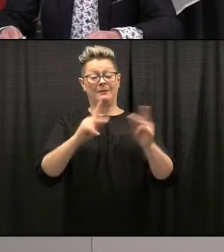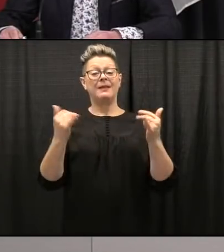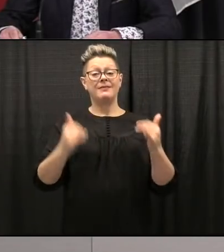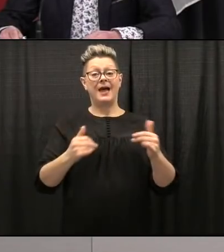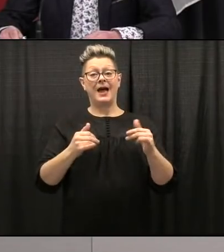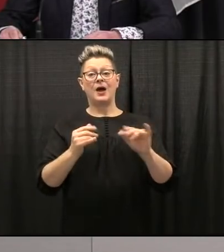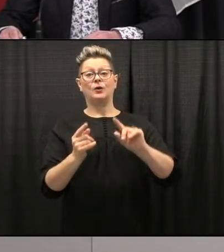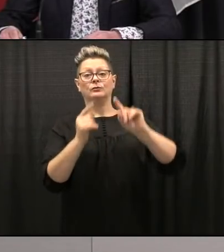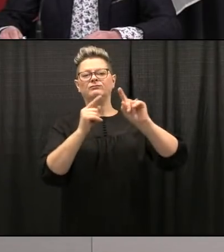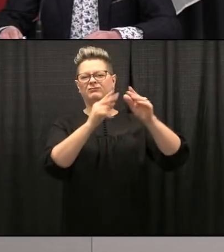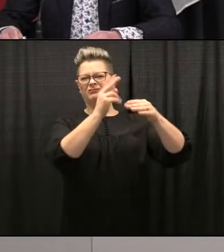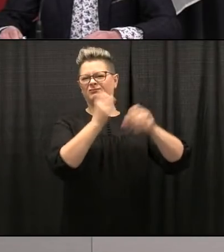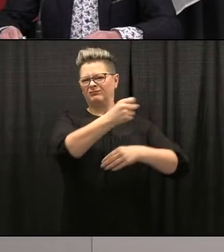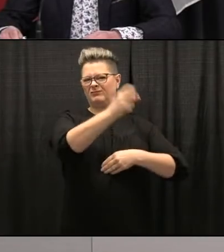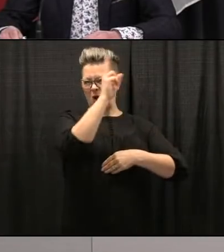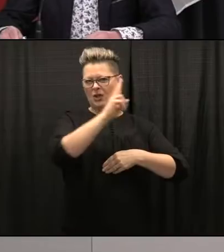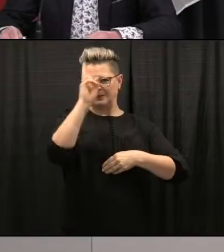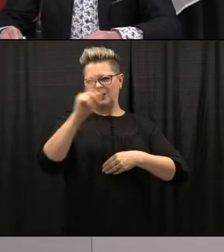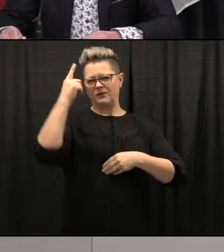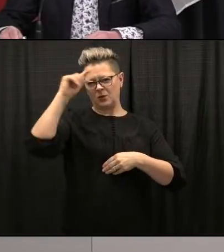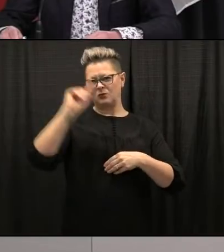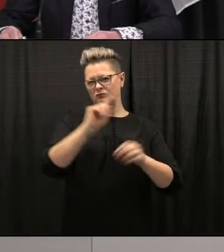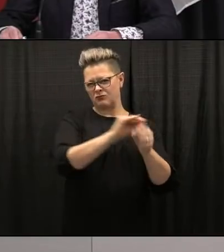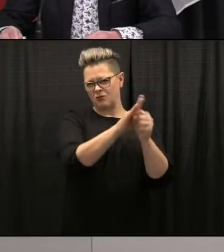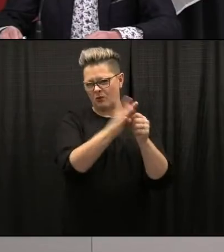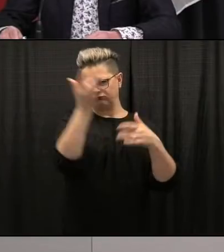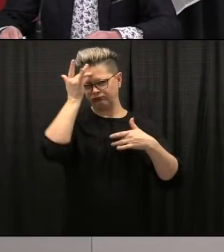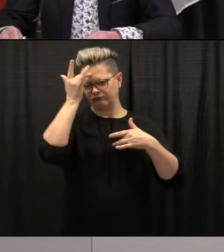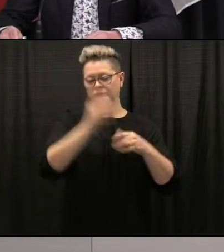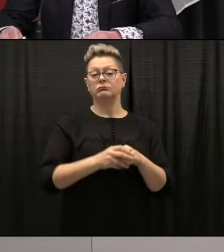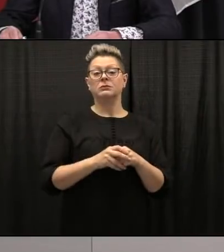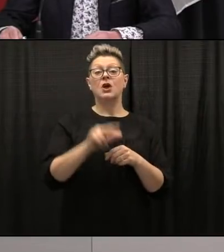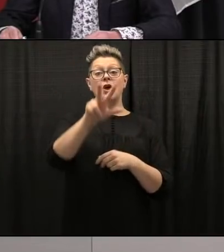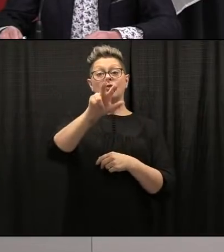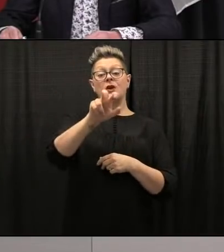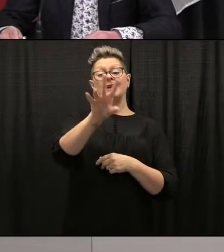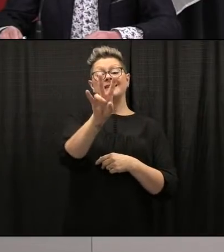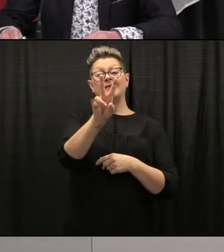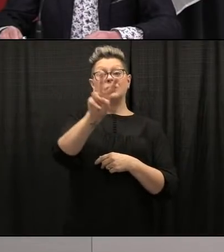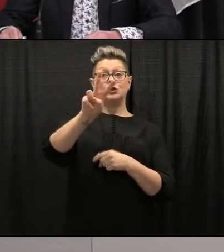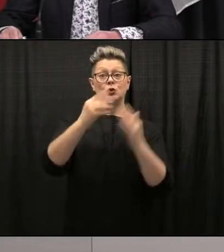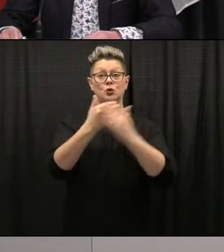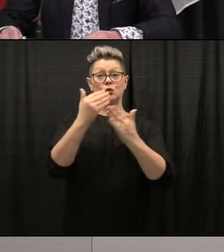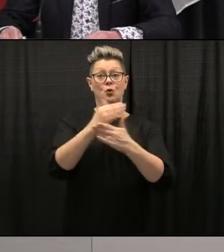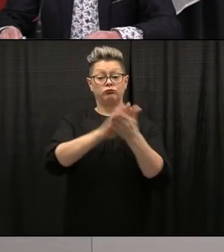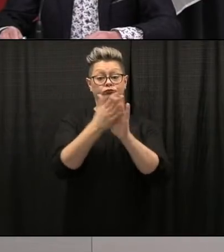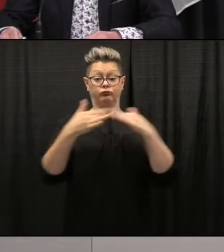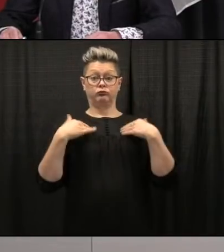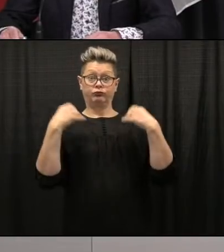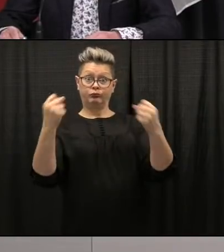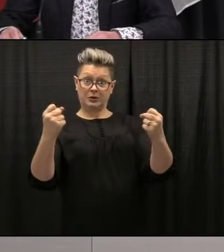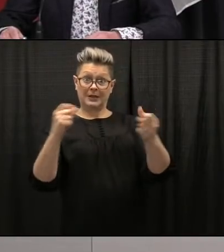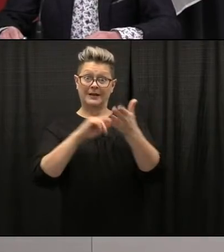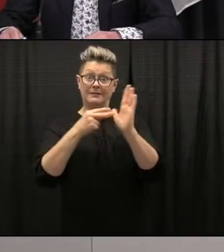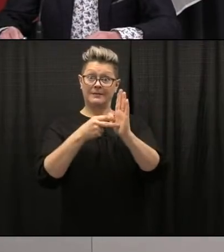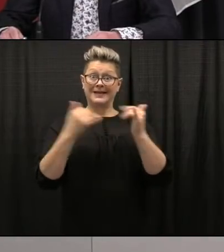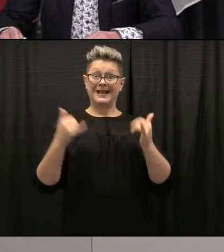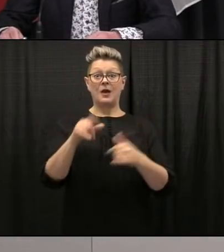hospitalized due to COVID-19 severity. There have been 372 new recoveries, leaving